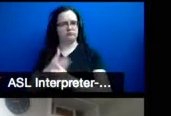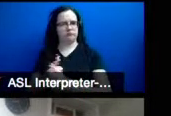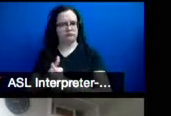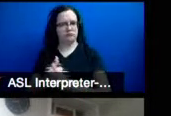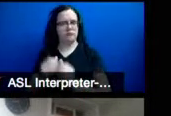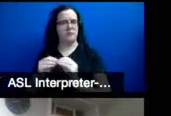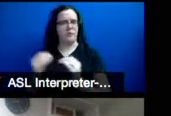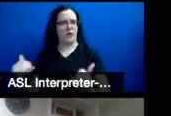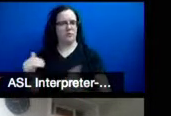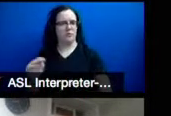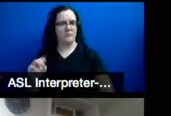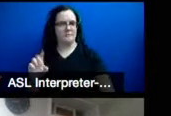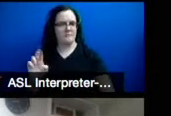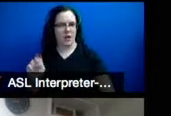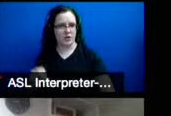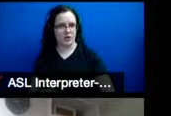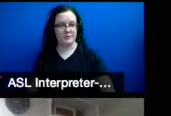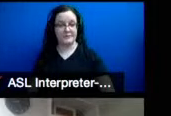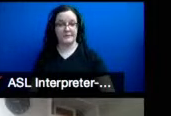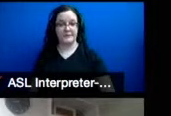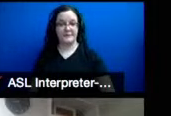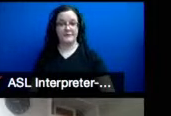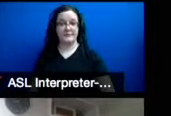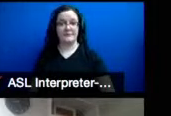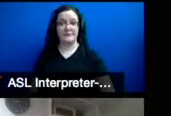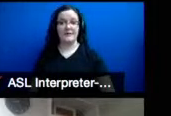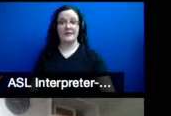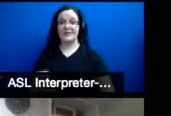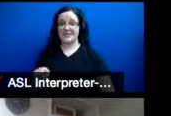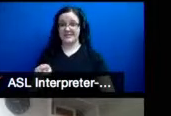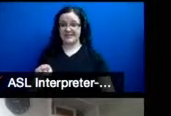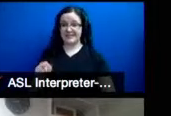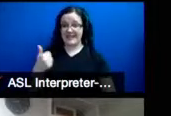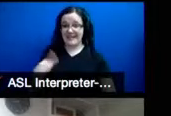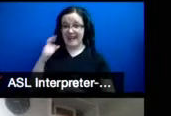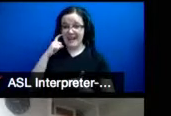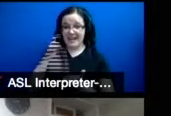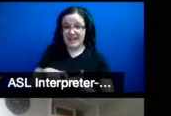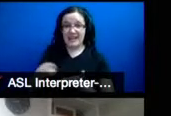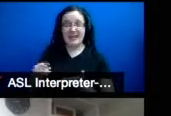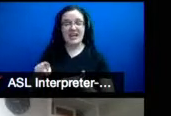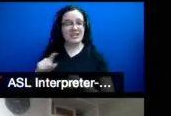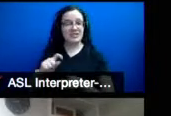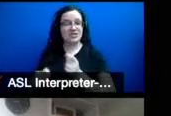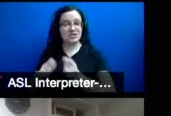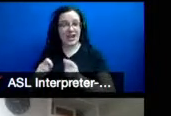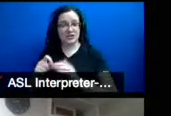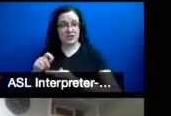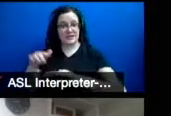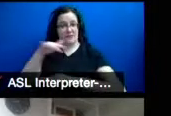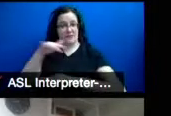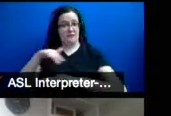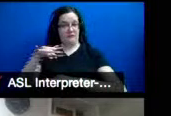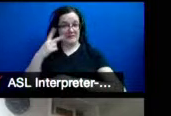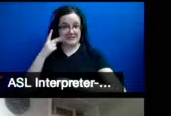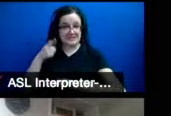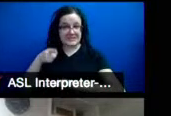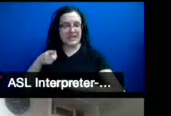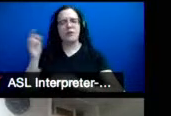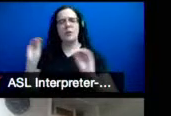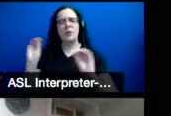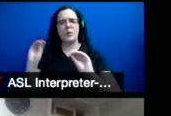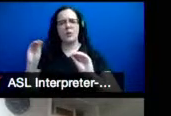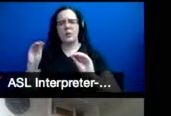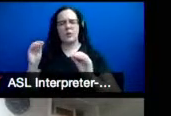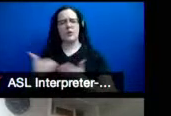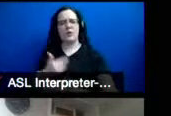will be no noticeable above grade changes or impacts to the construction area, and the new gas system will